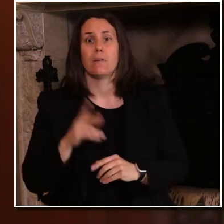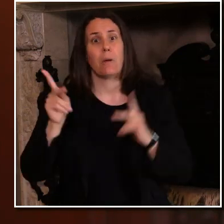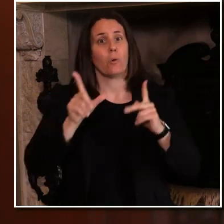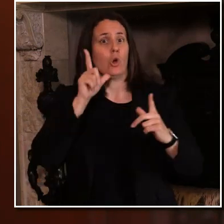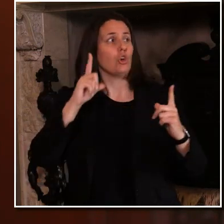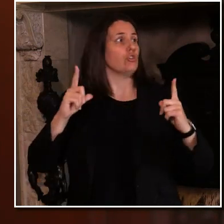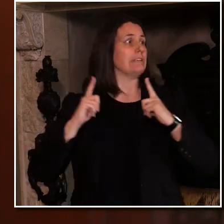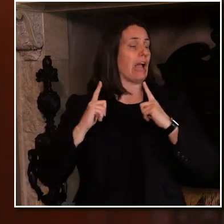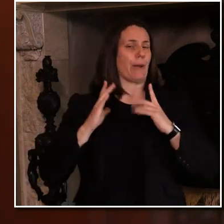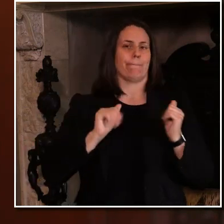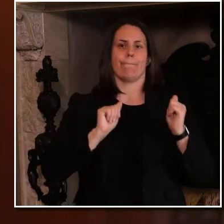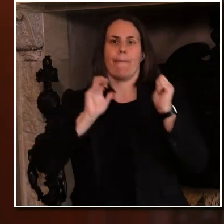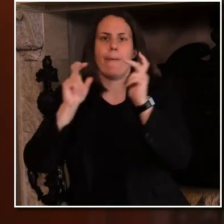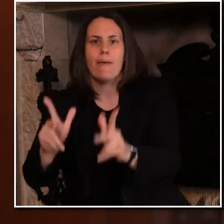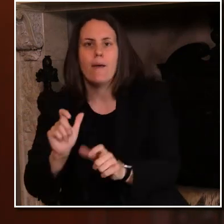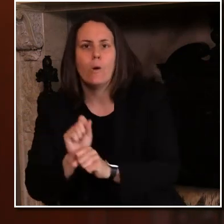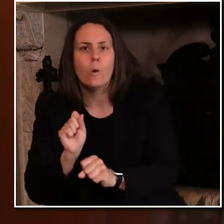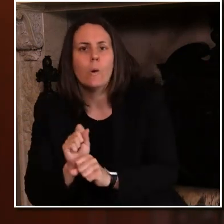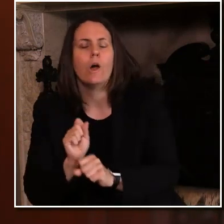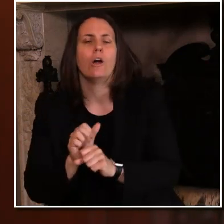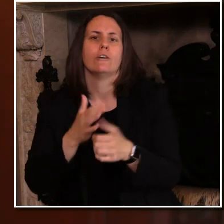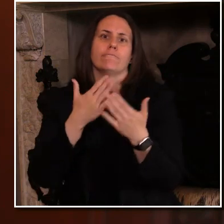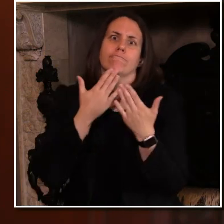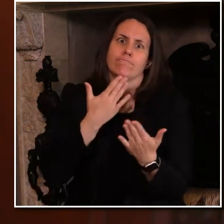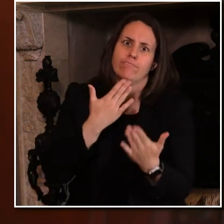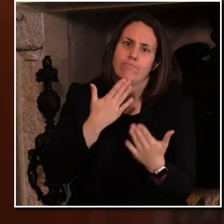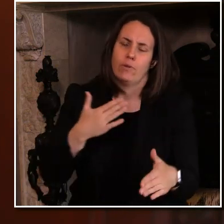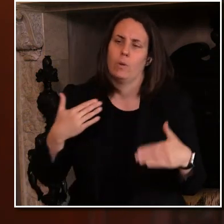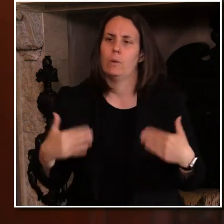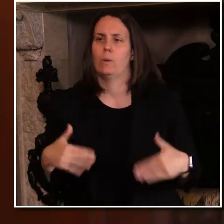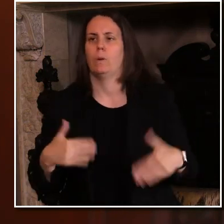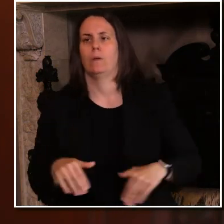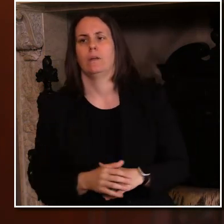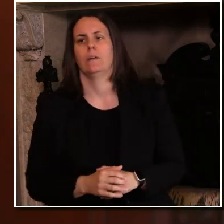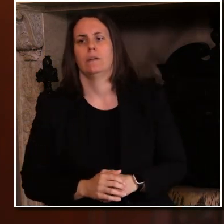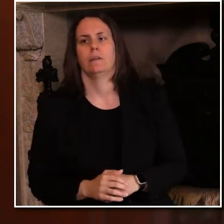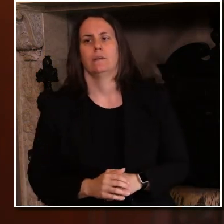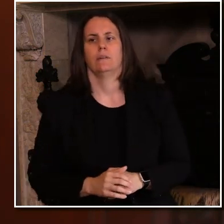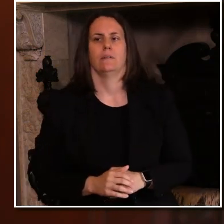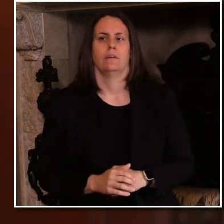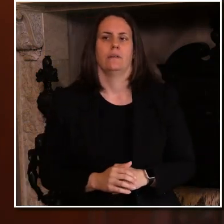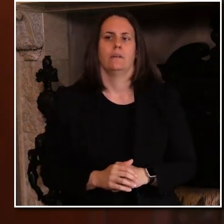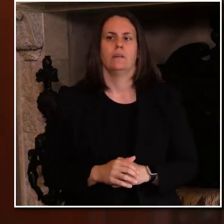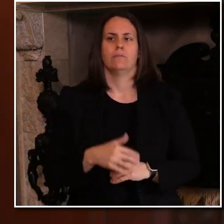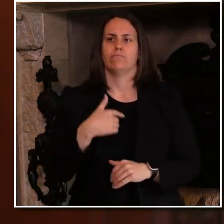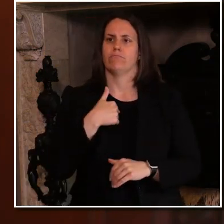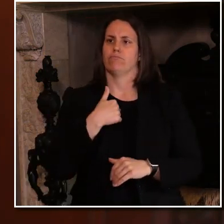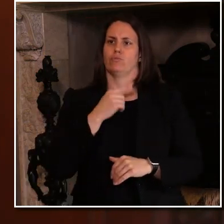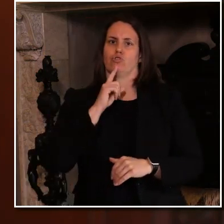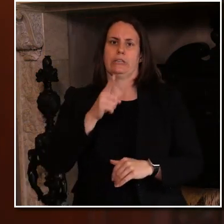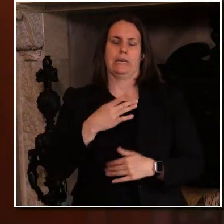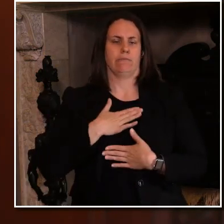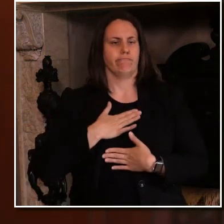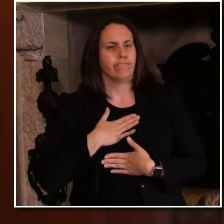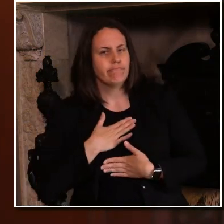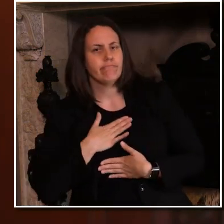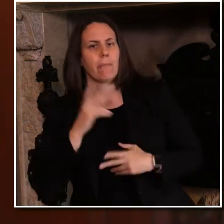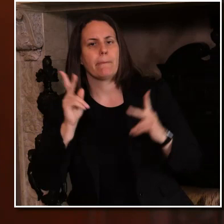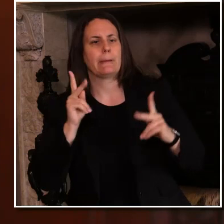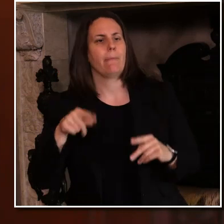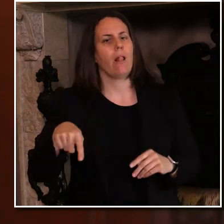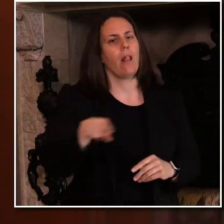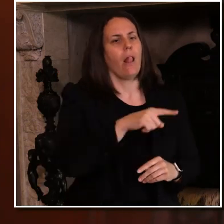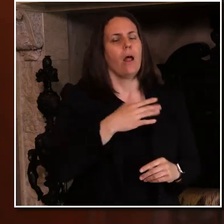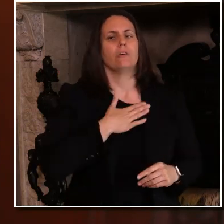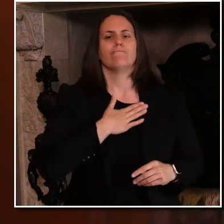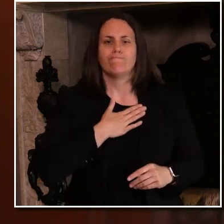greater than themselves. I'm especially grateful for the selflessness, empathy, and sacrifice of our nurses. In